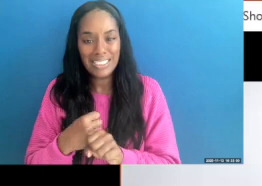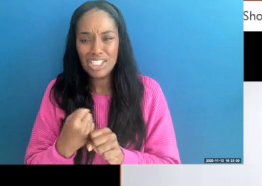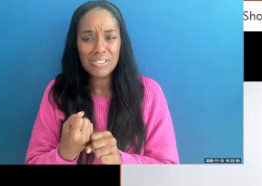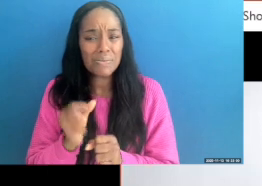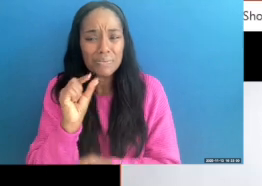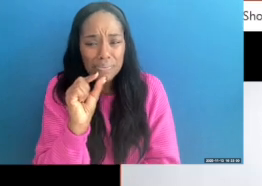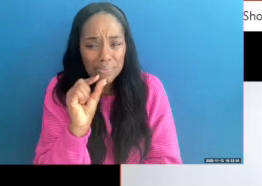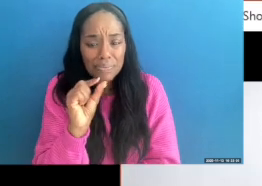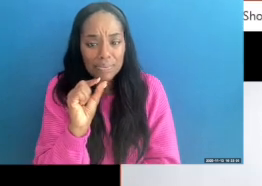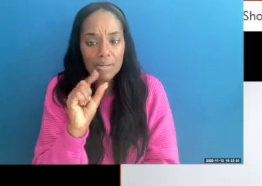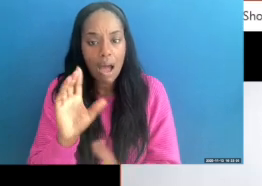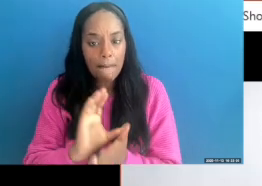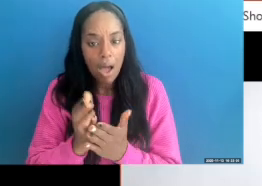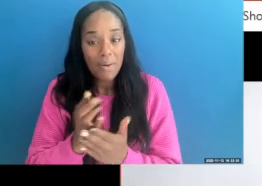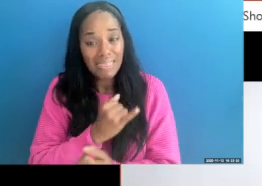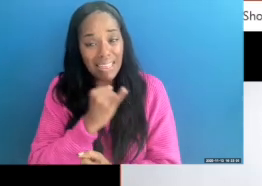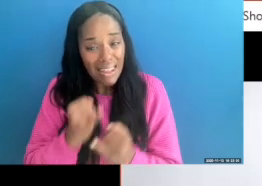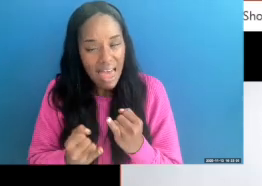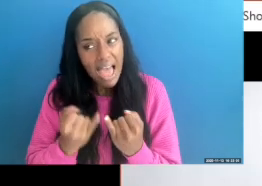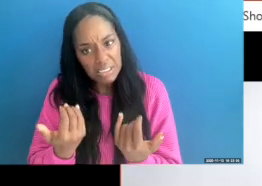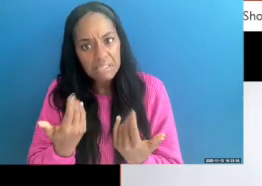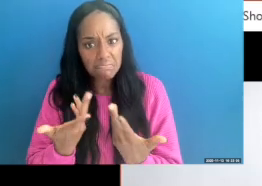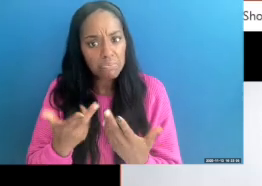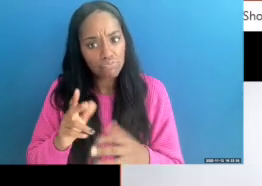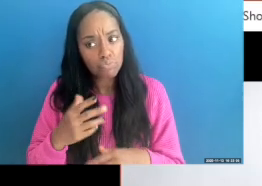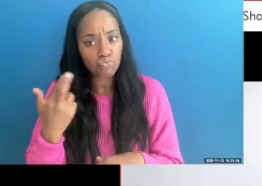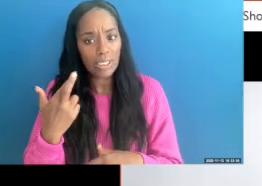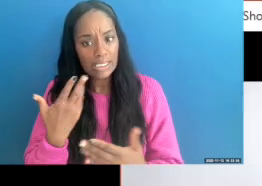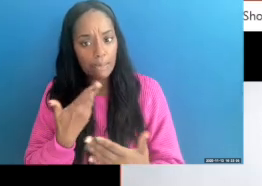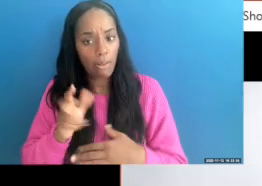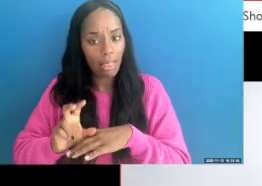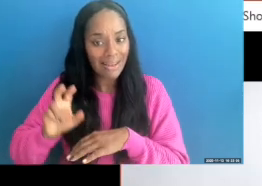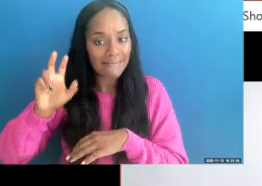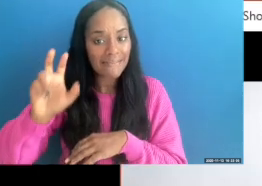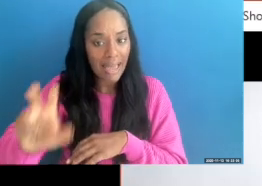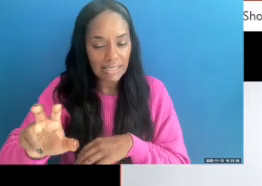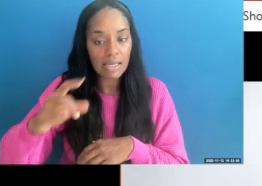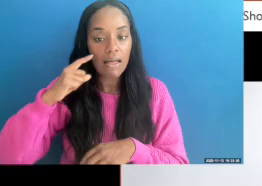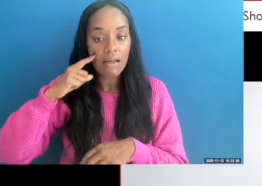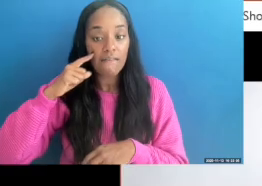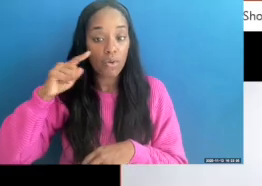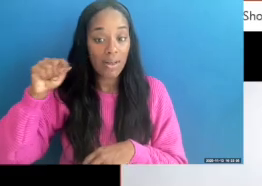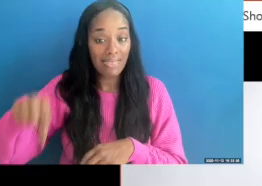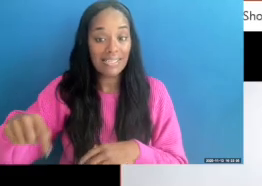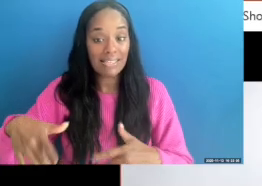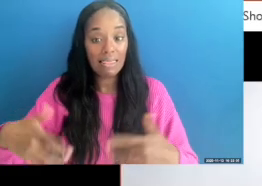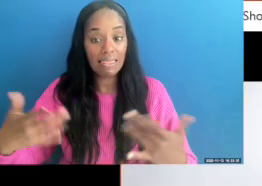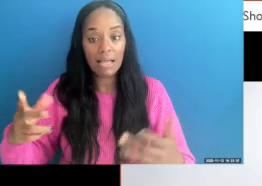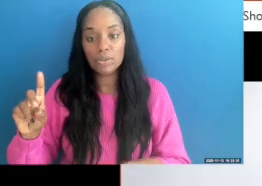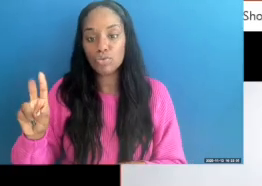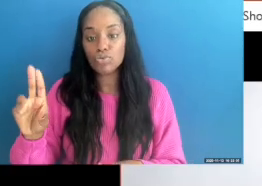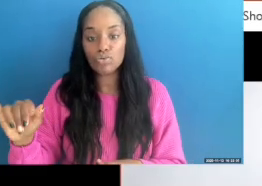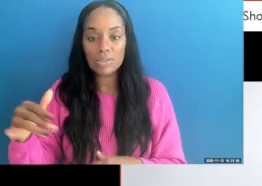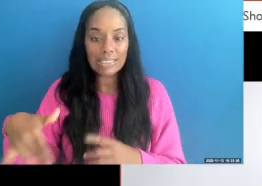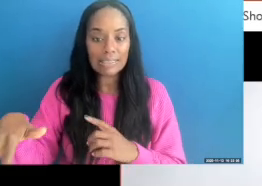smaller amount. The last, I'd say, significant investment that we received across